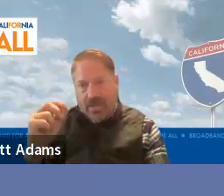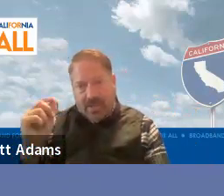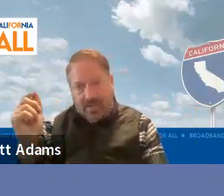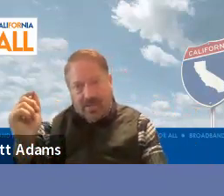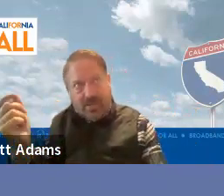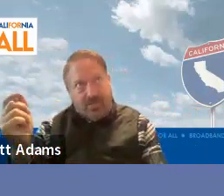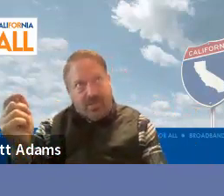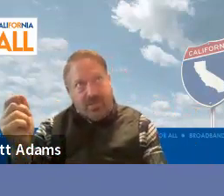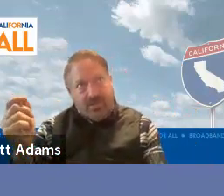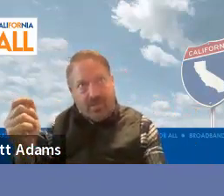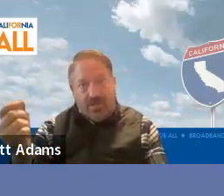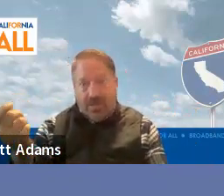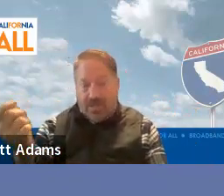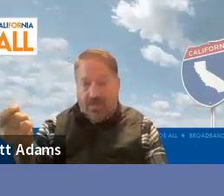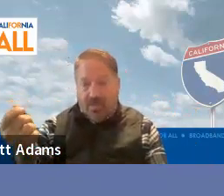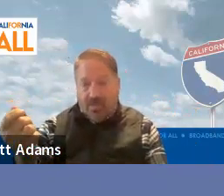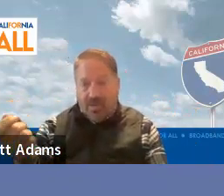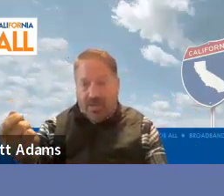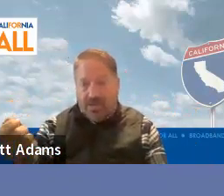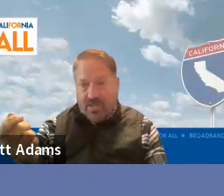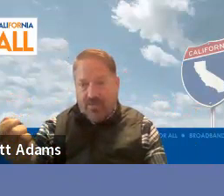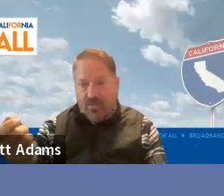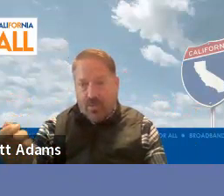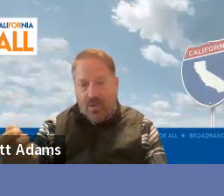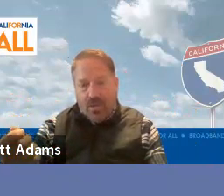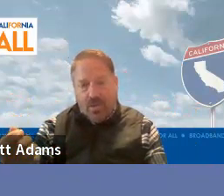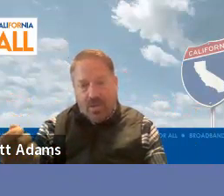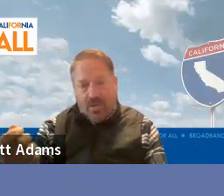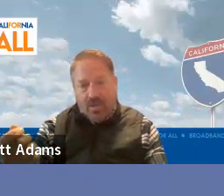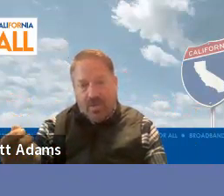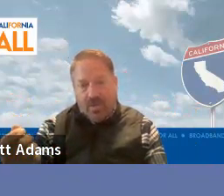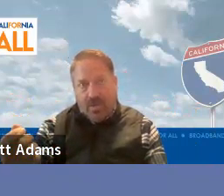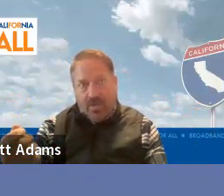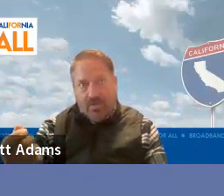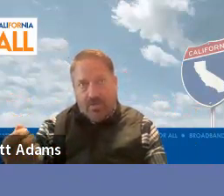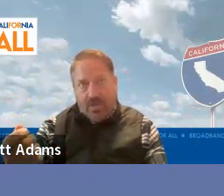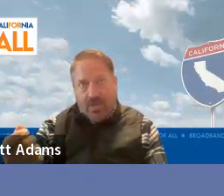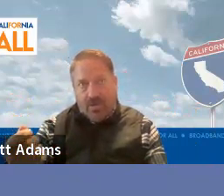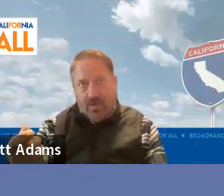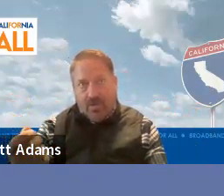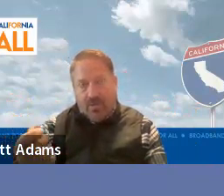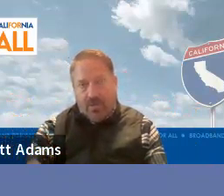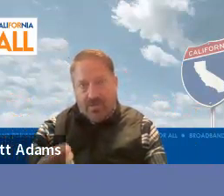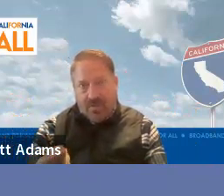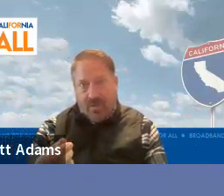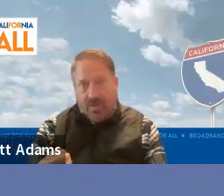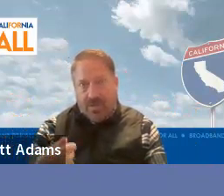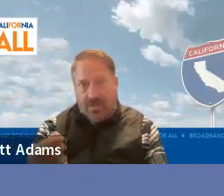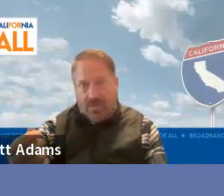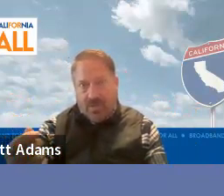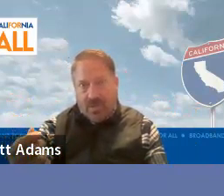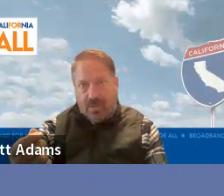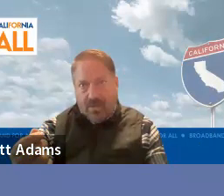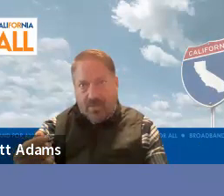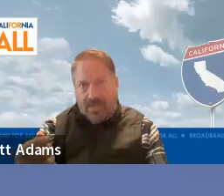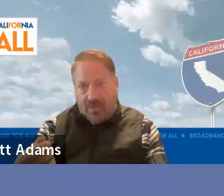were intended to address even what we've learning is that for members of covered